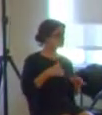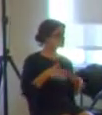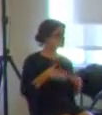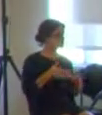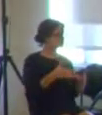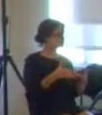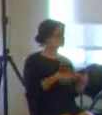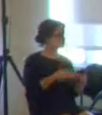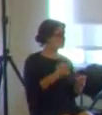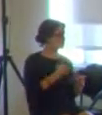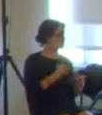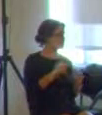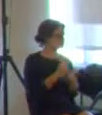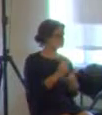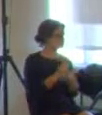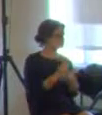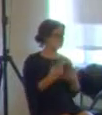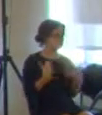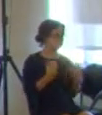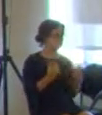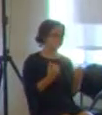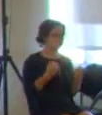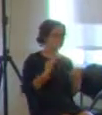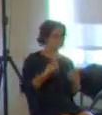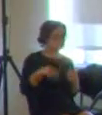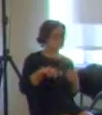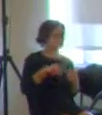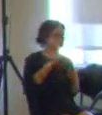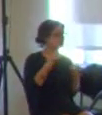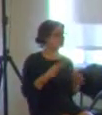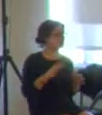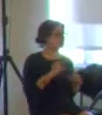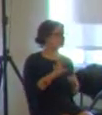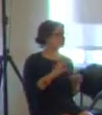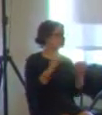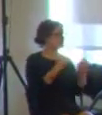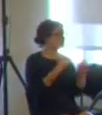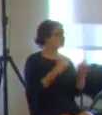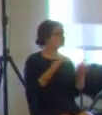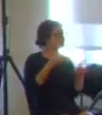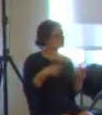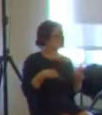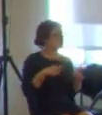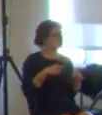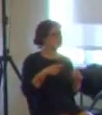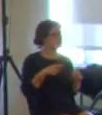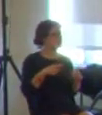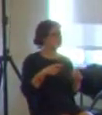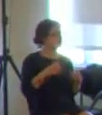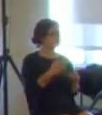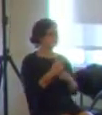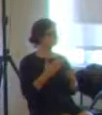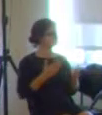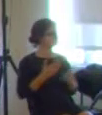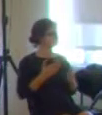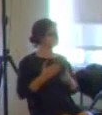own treatment and recovery. They define their goals, and that ultimately the services that are